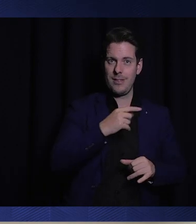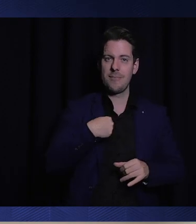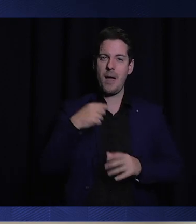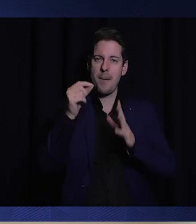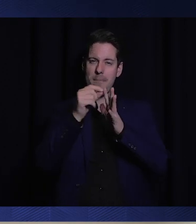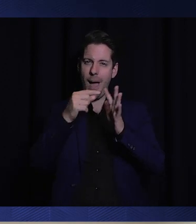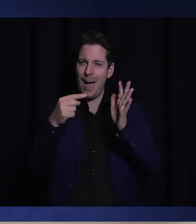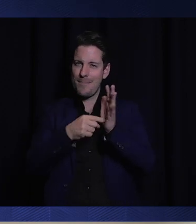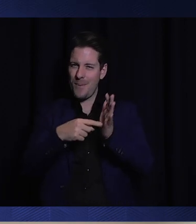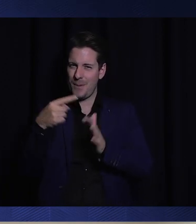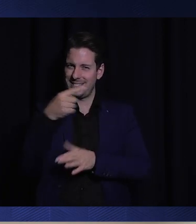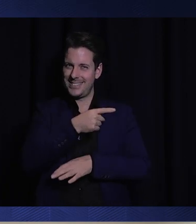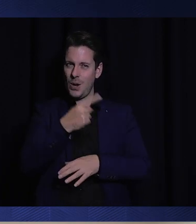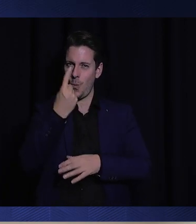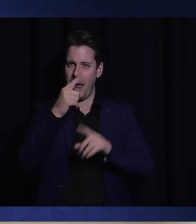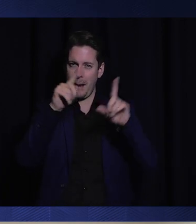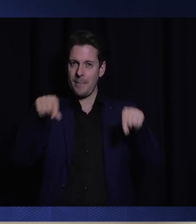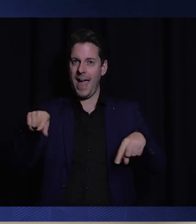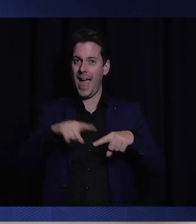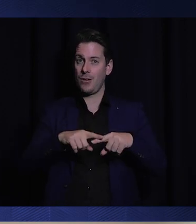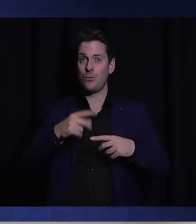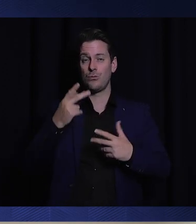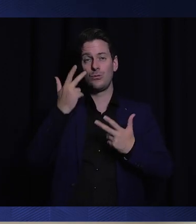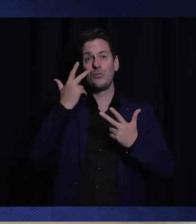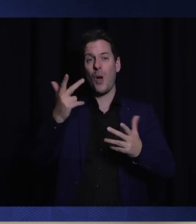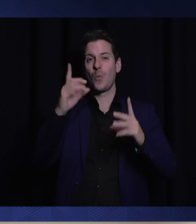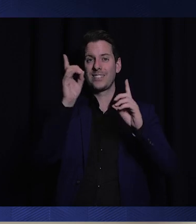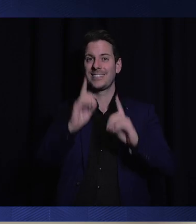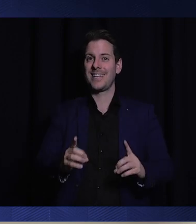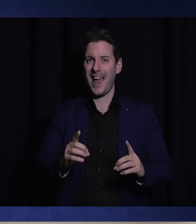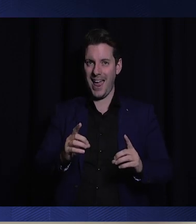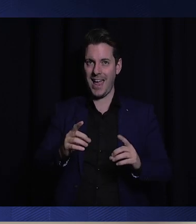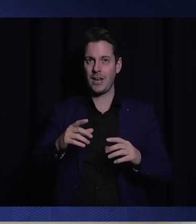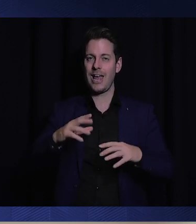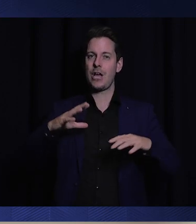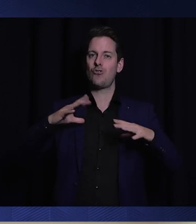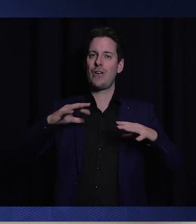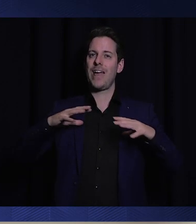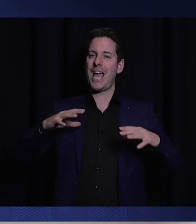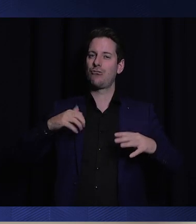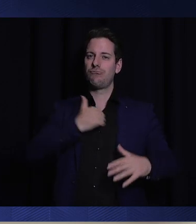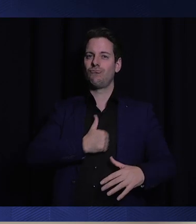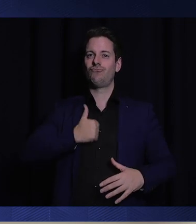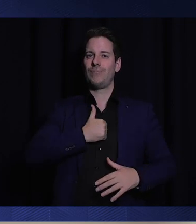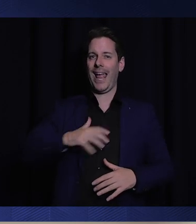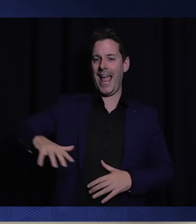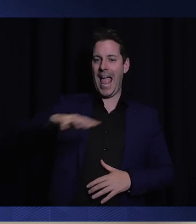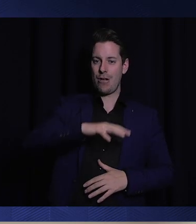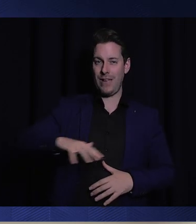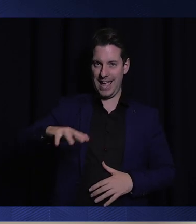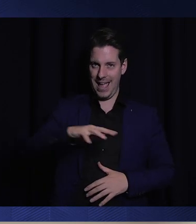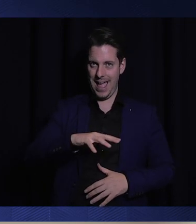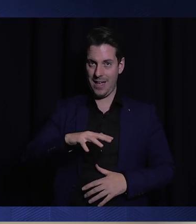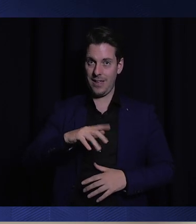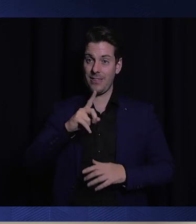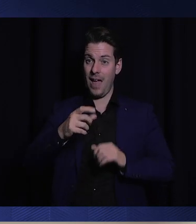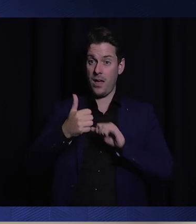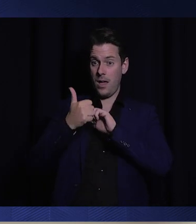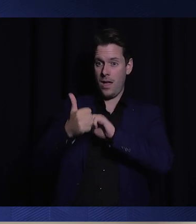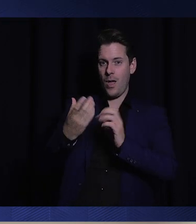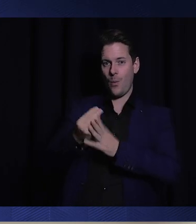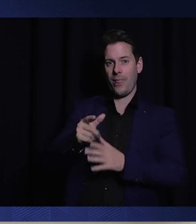areas that appropriate for this ecosystem services, to keep the service for the cities.